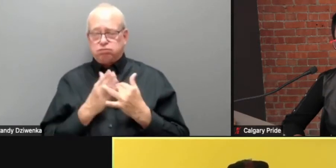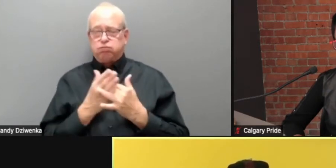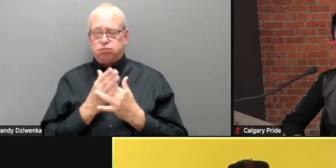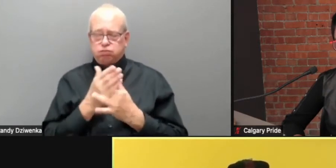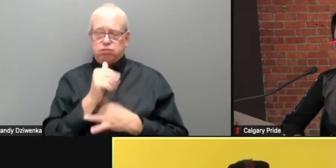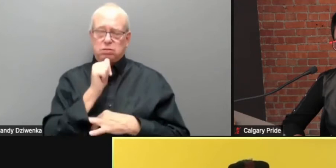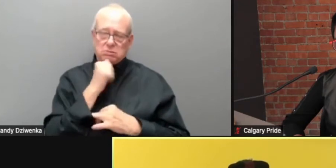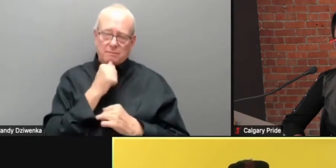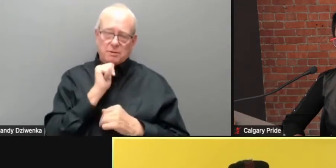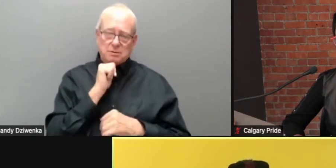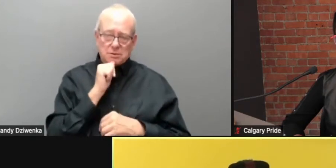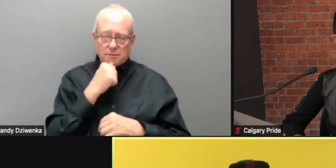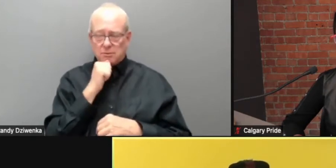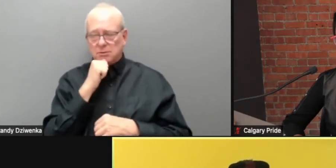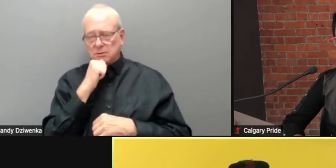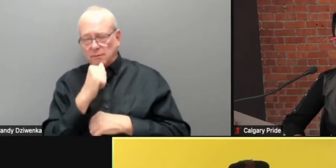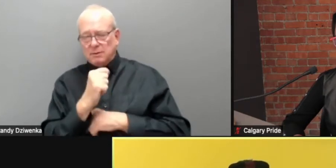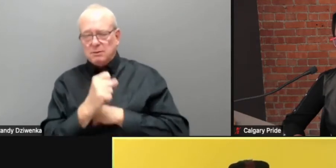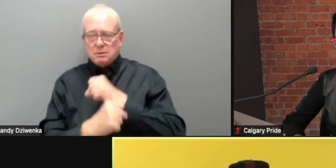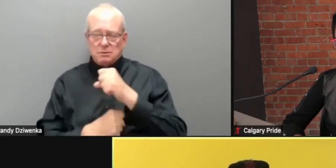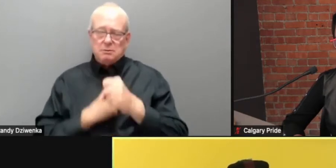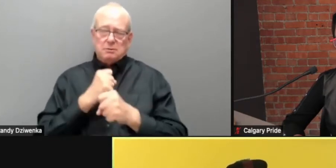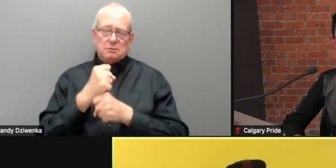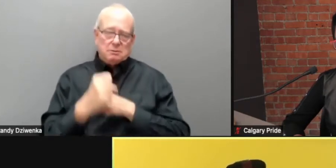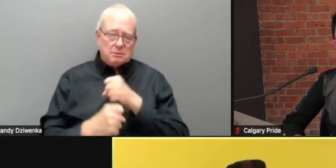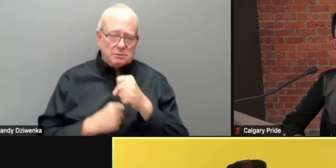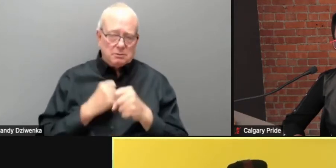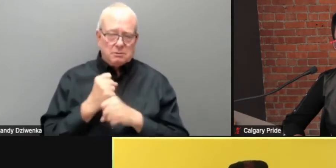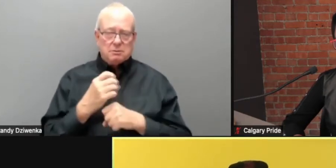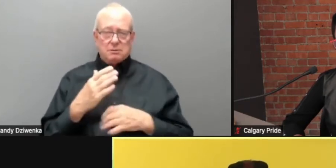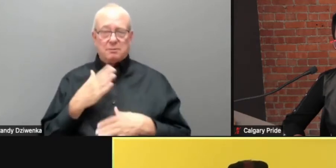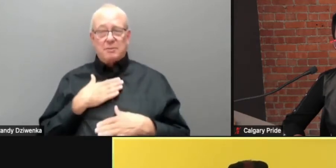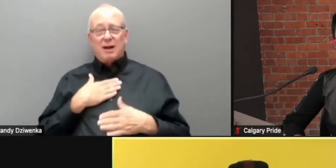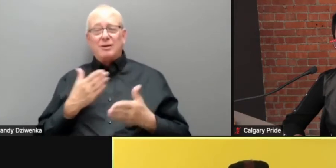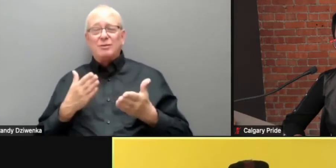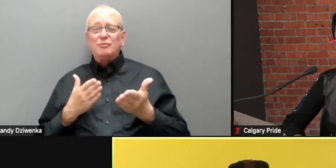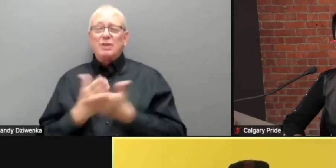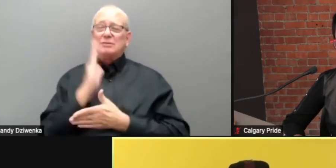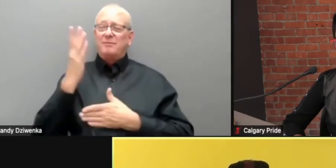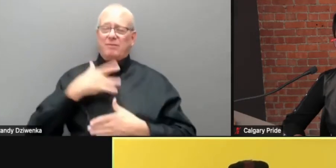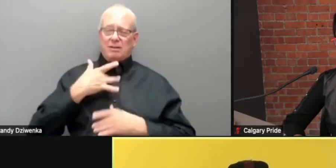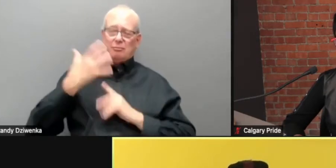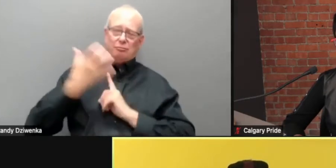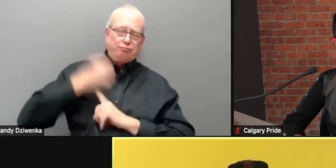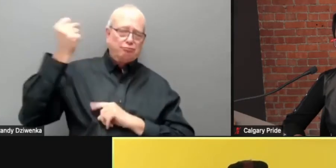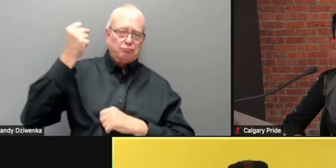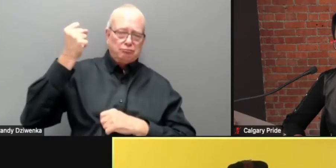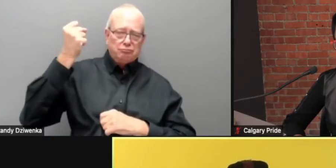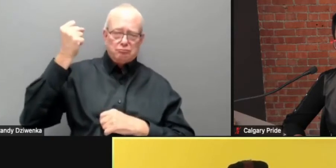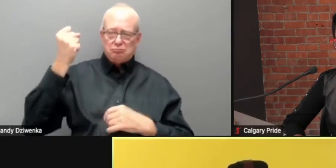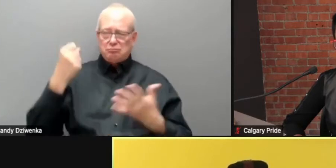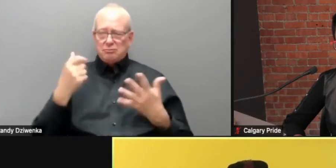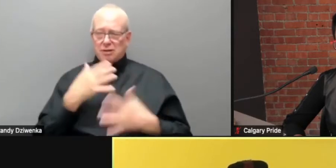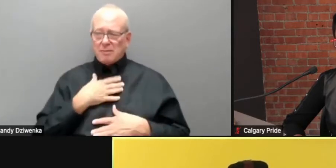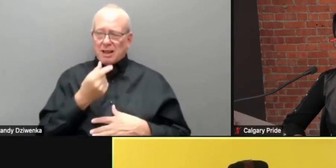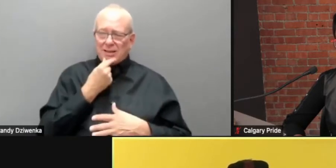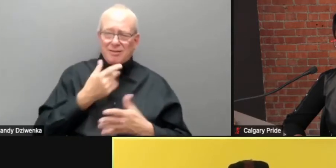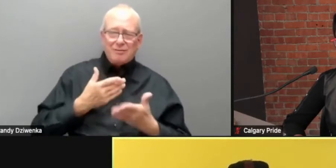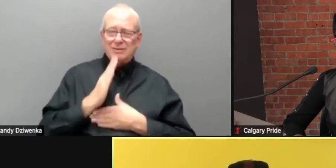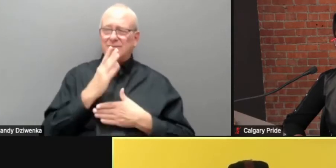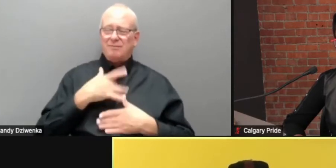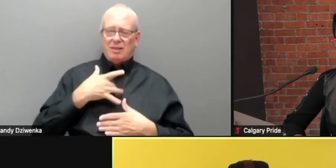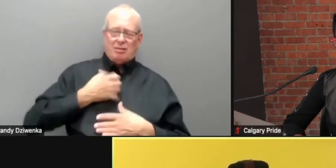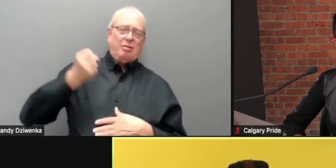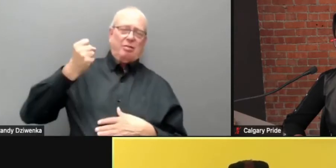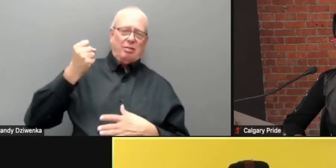violation of my human rights, because they were adamant on converting me. They couldn't have a son from a royal family who was gay,